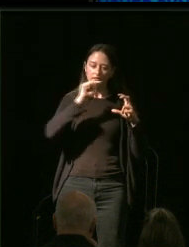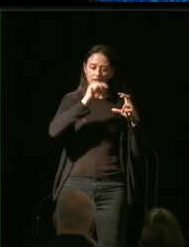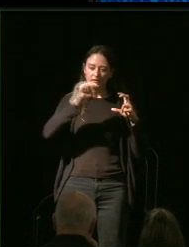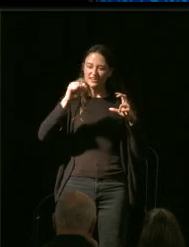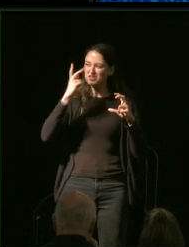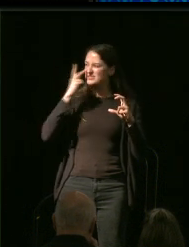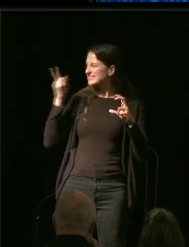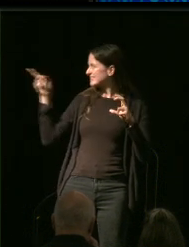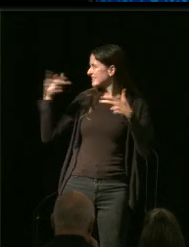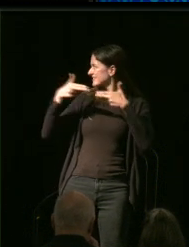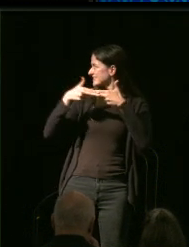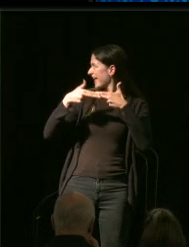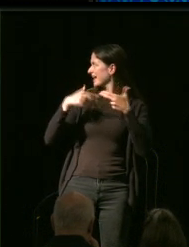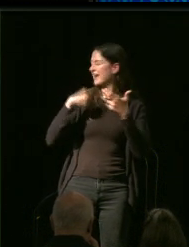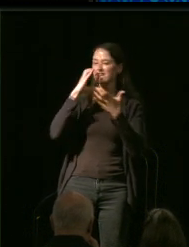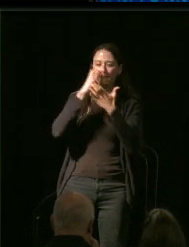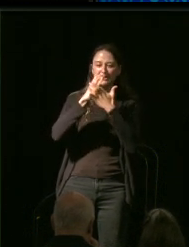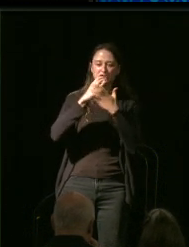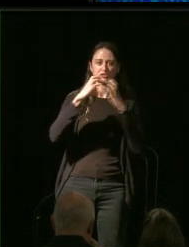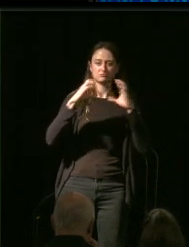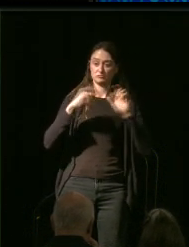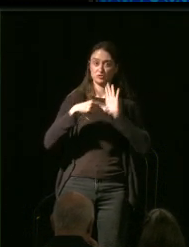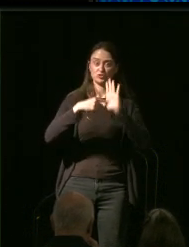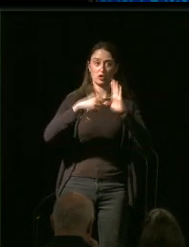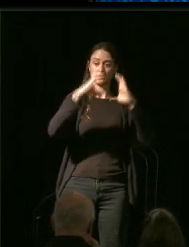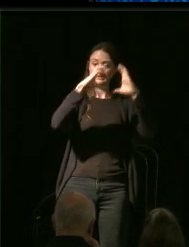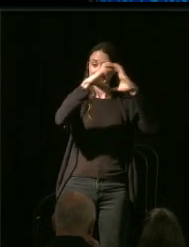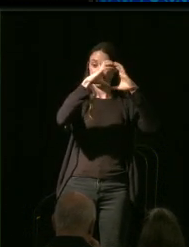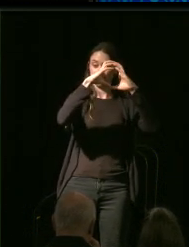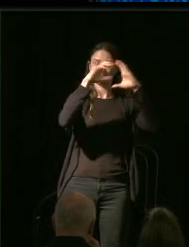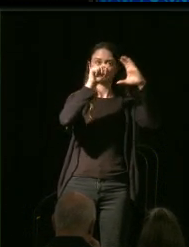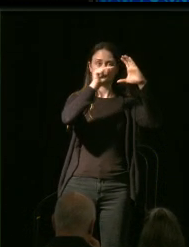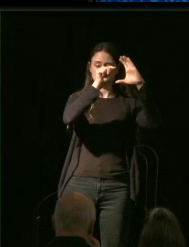the chromosomes and the DNA inside the nucleus of the cell.